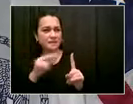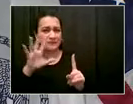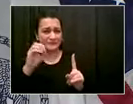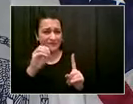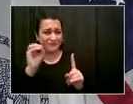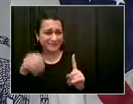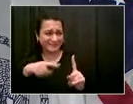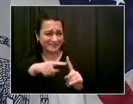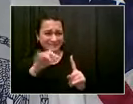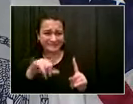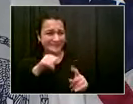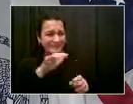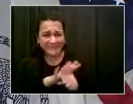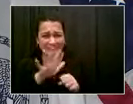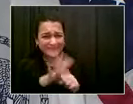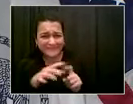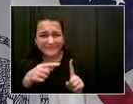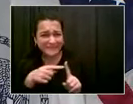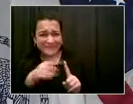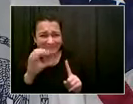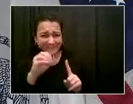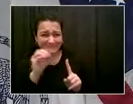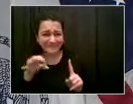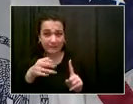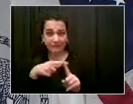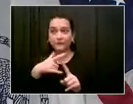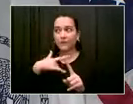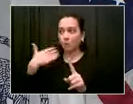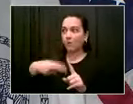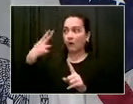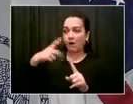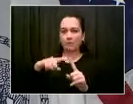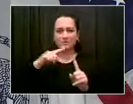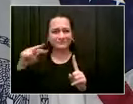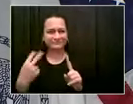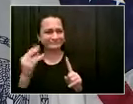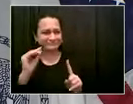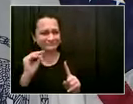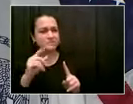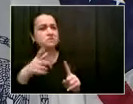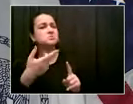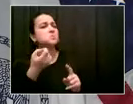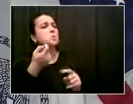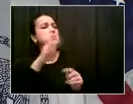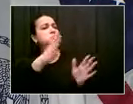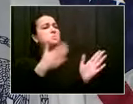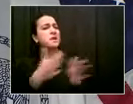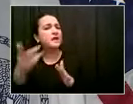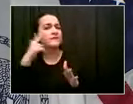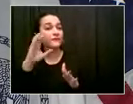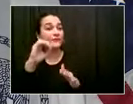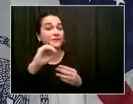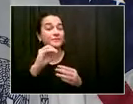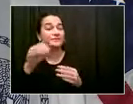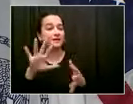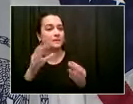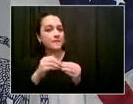vaccinated? Jessica, I think it is happening very organically, but we'll keep being systematic